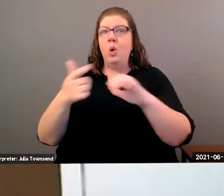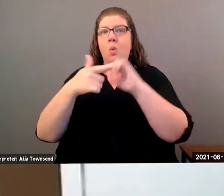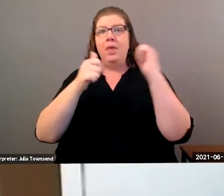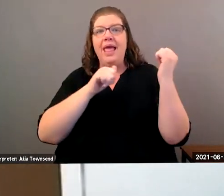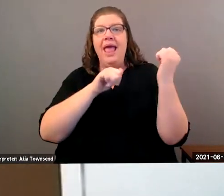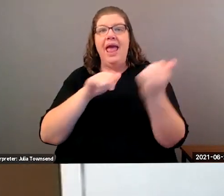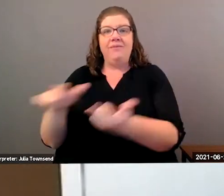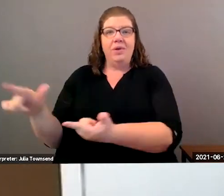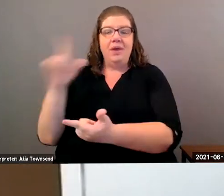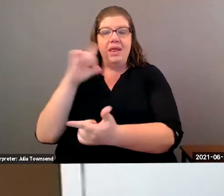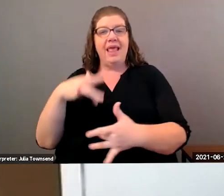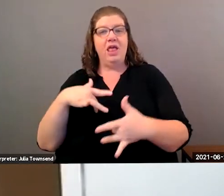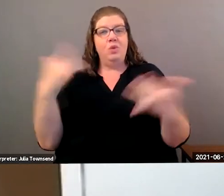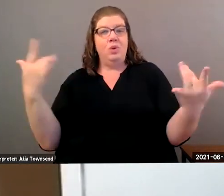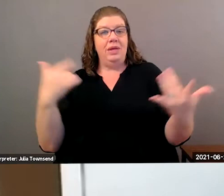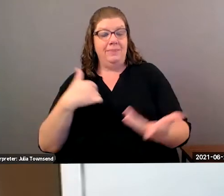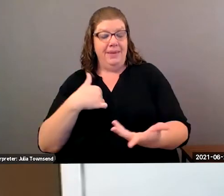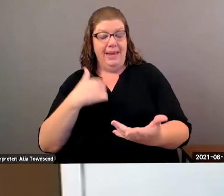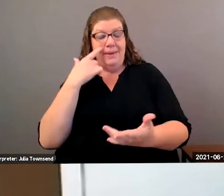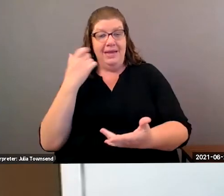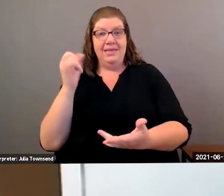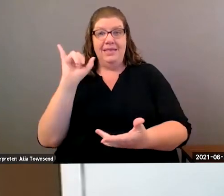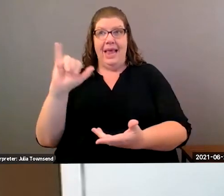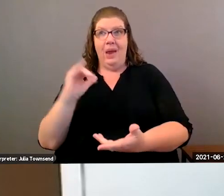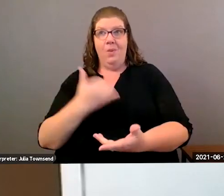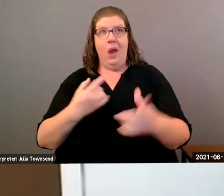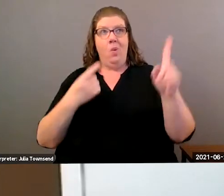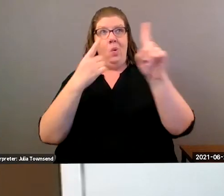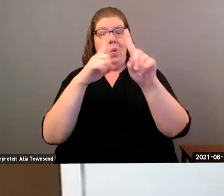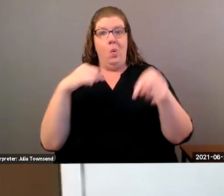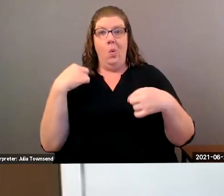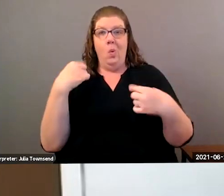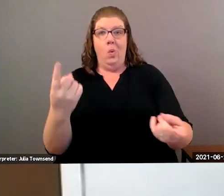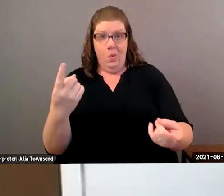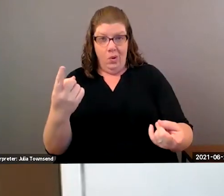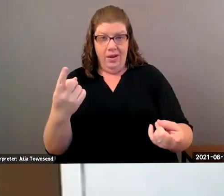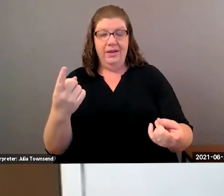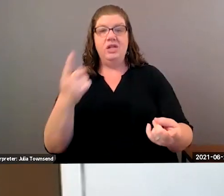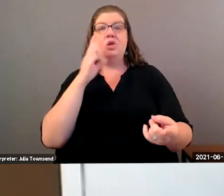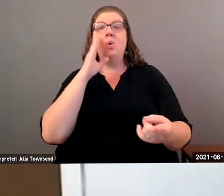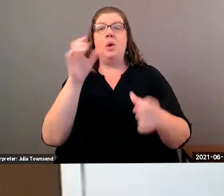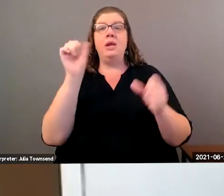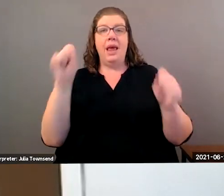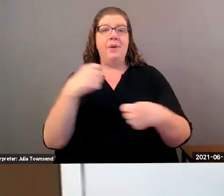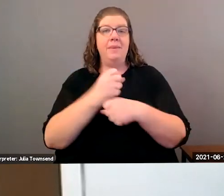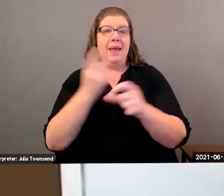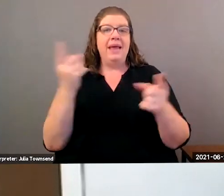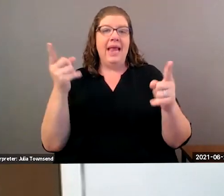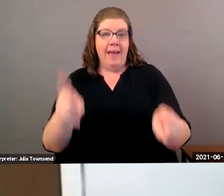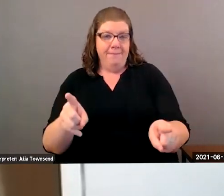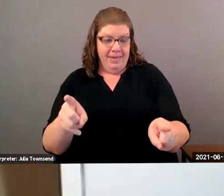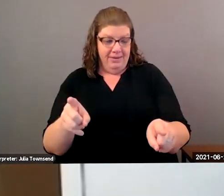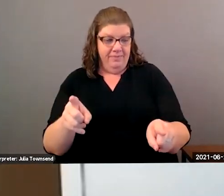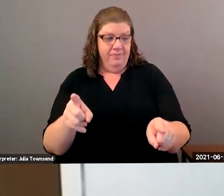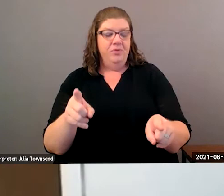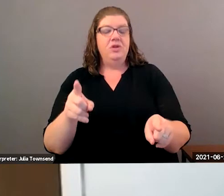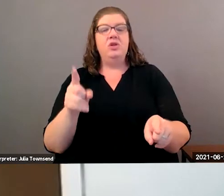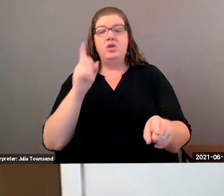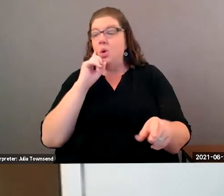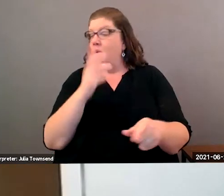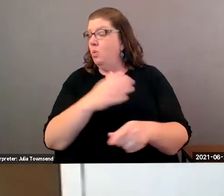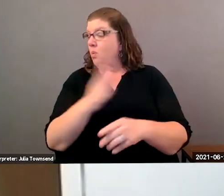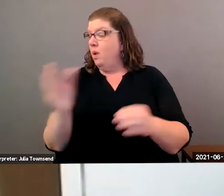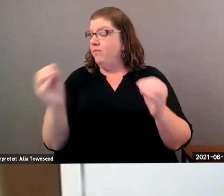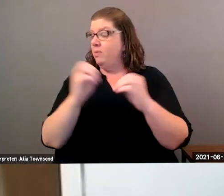just thrilled me because that would have been our goal, and we're going to be able to make that happen. And so across the board, we have more